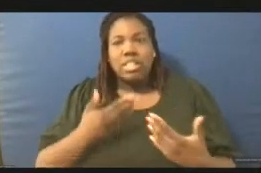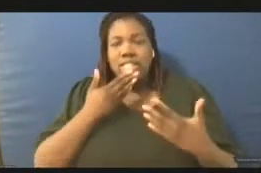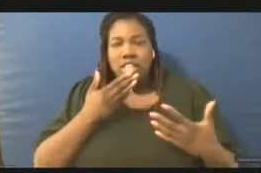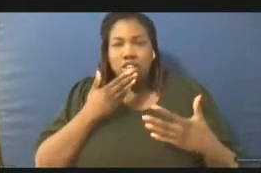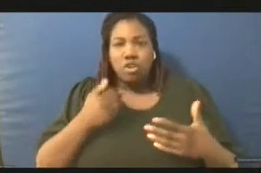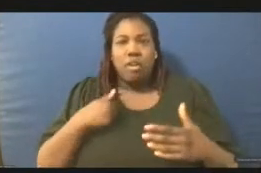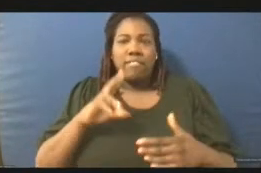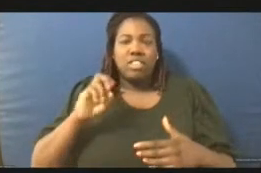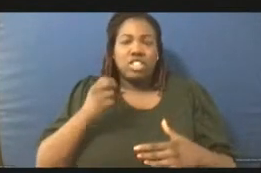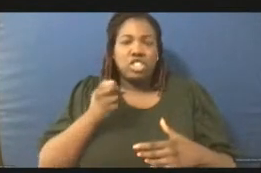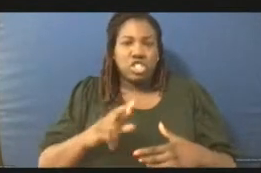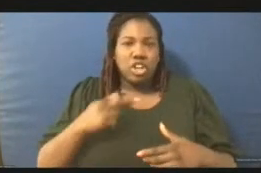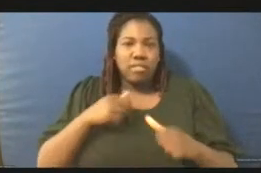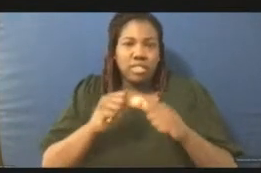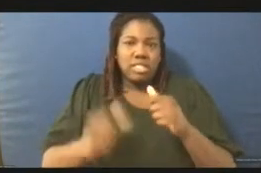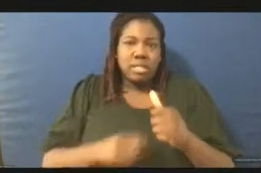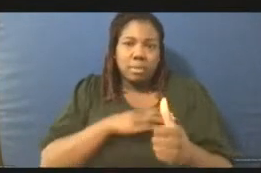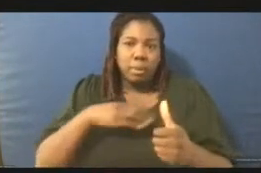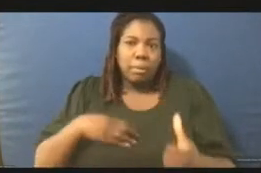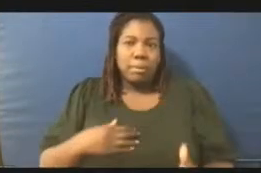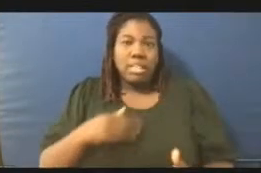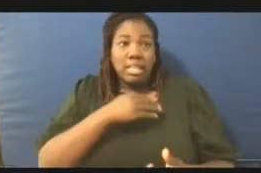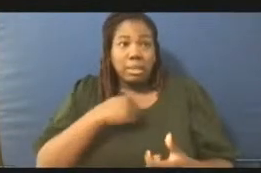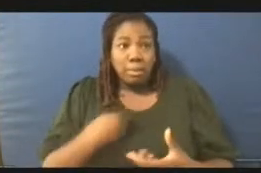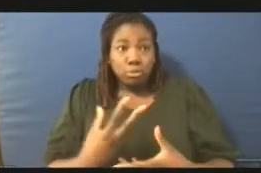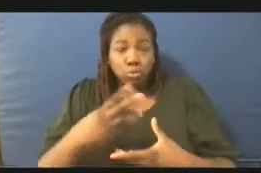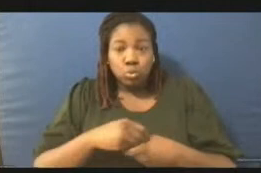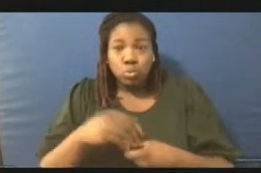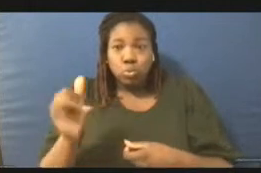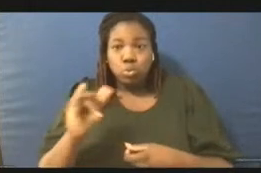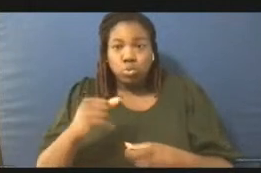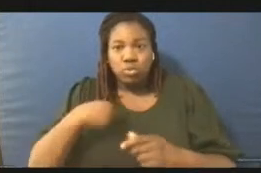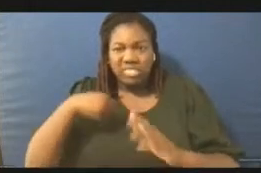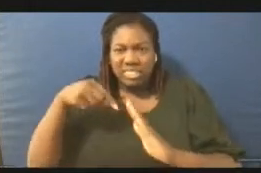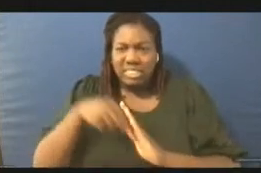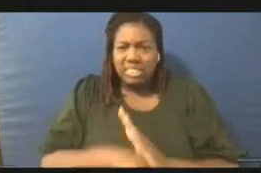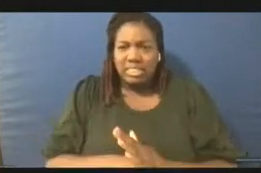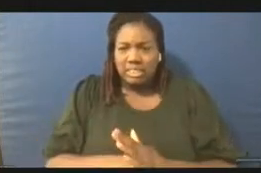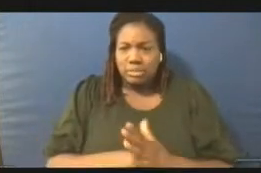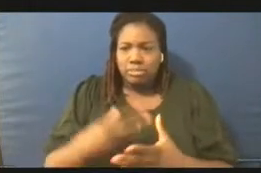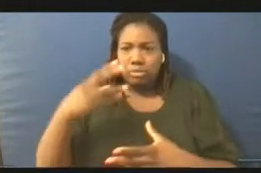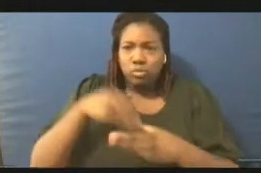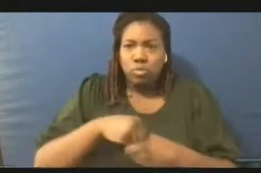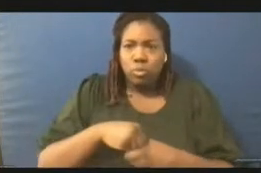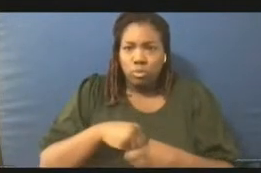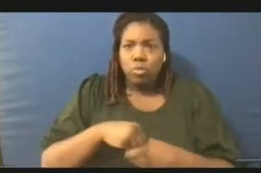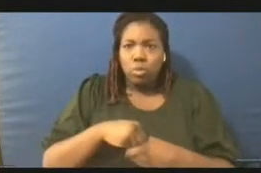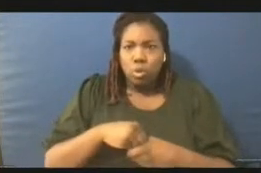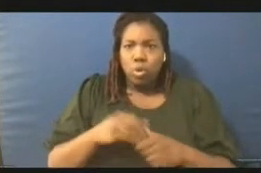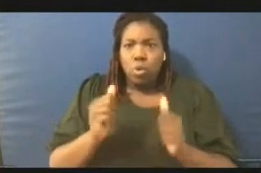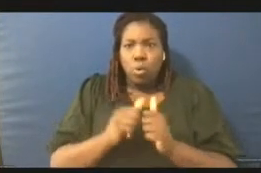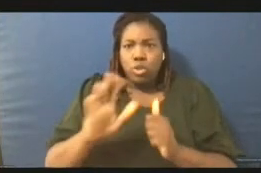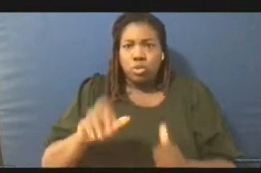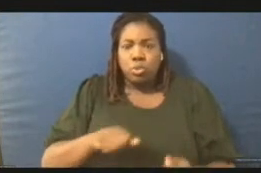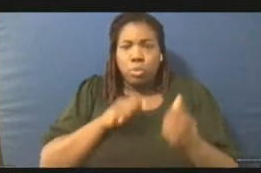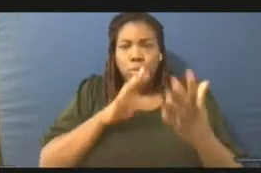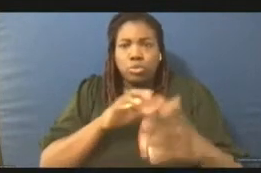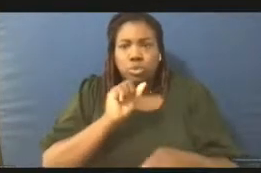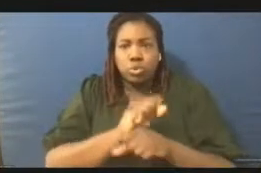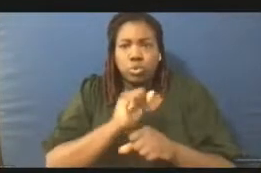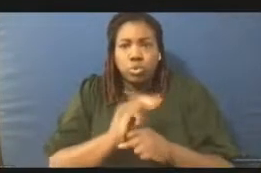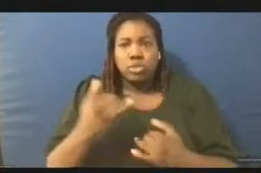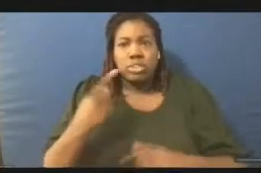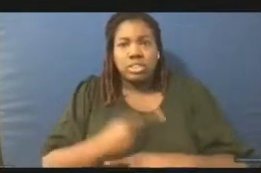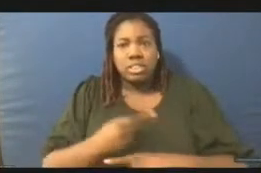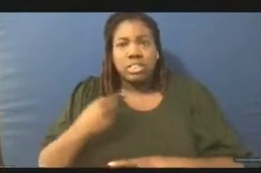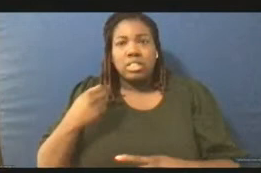of the subcommittees, and for each of the members for the deep level of engagement with which you approach the work. Today, we considered